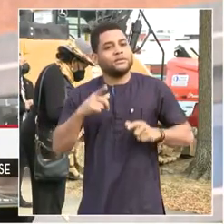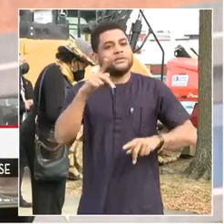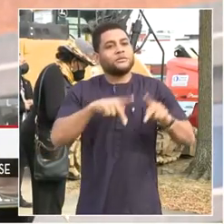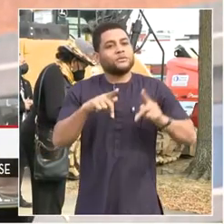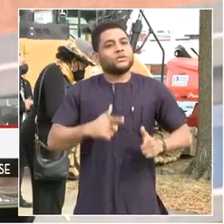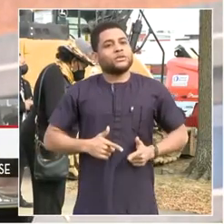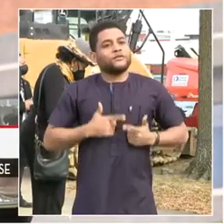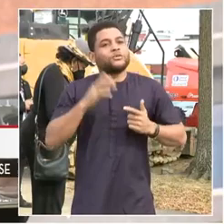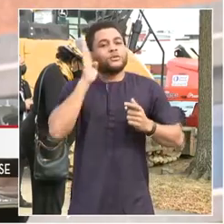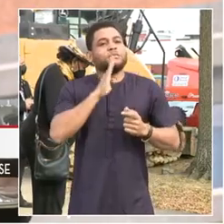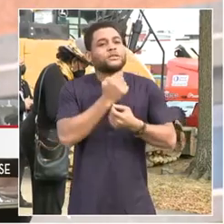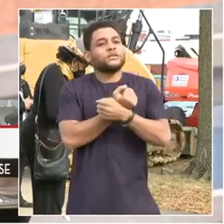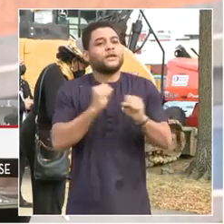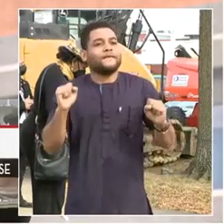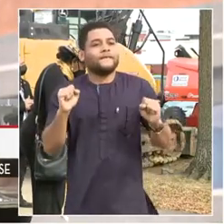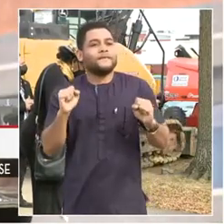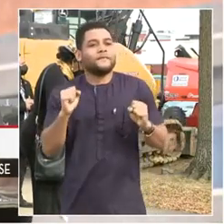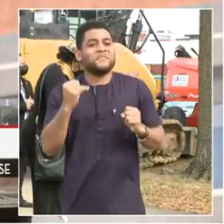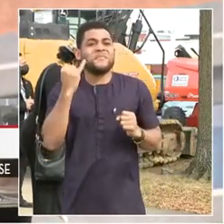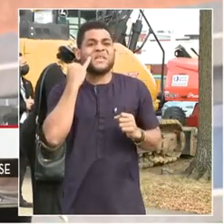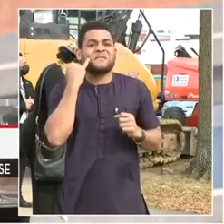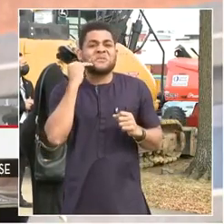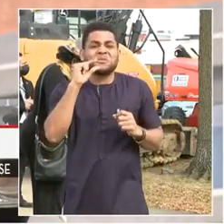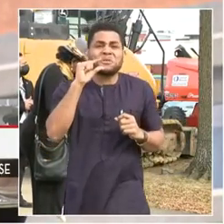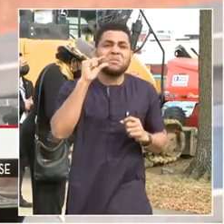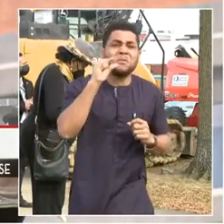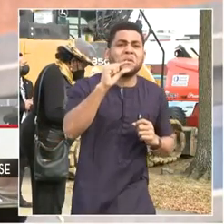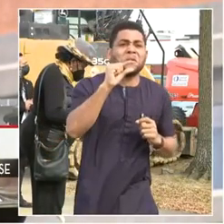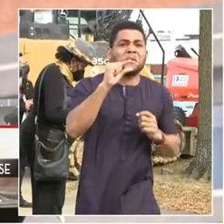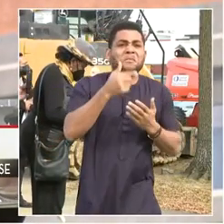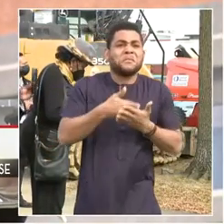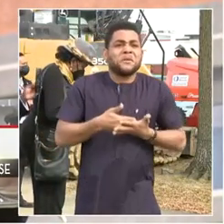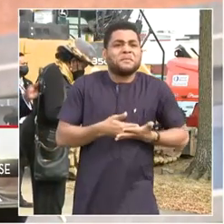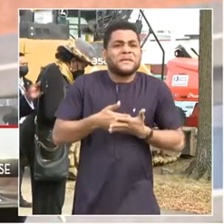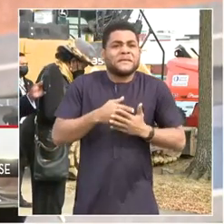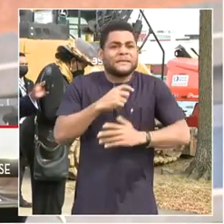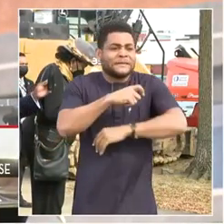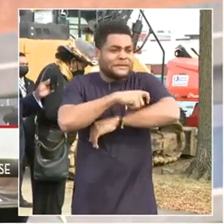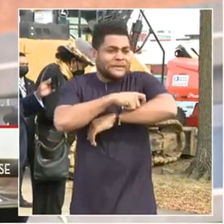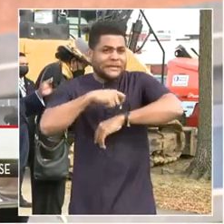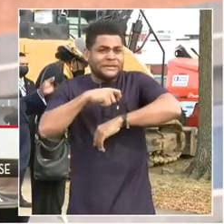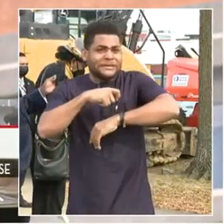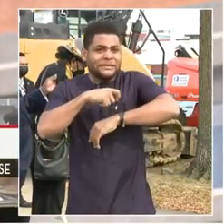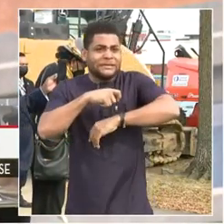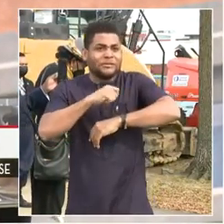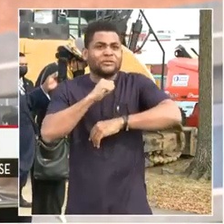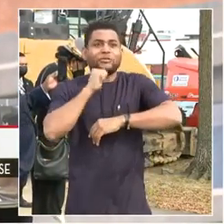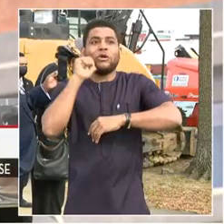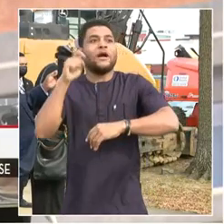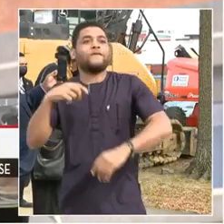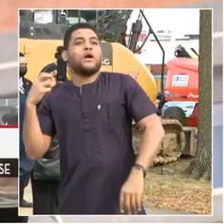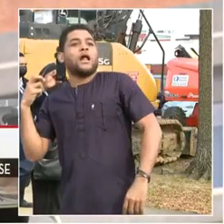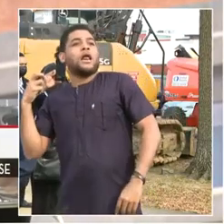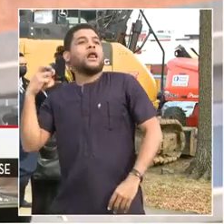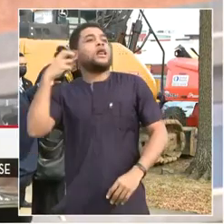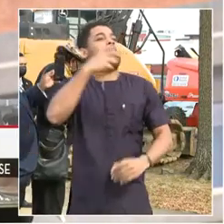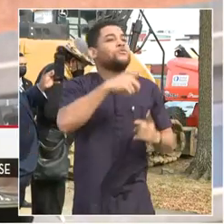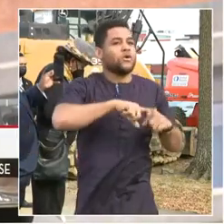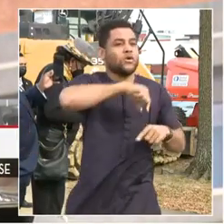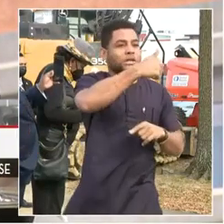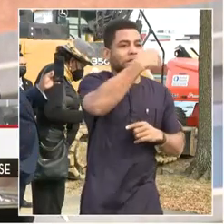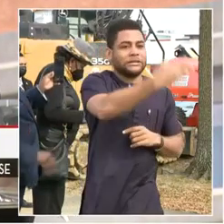baby that get a scratch on his leg or whatever don't have to go all the way across town to get services anymore. Can come right here, and there will